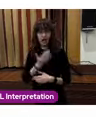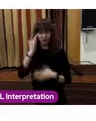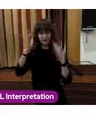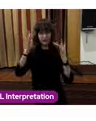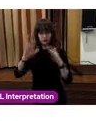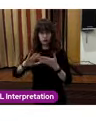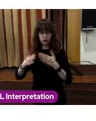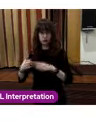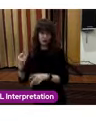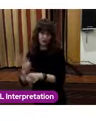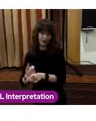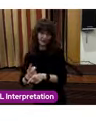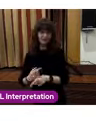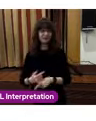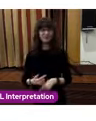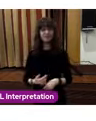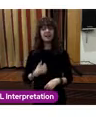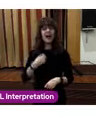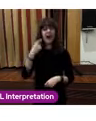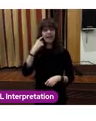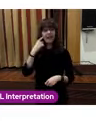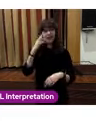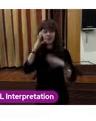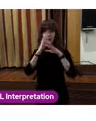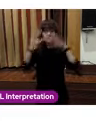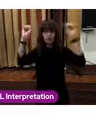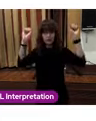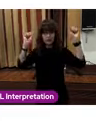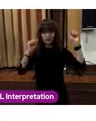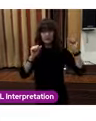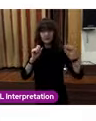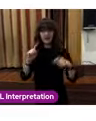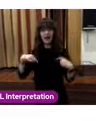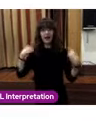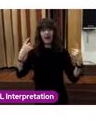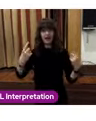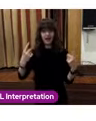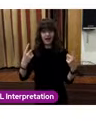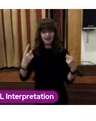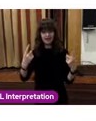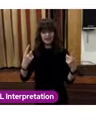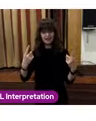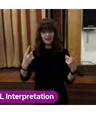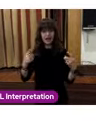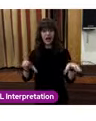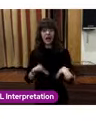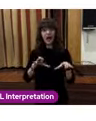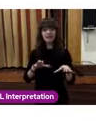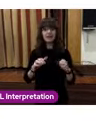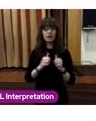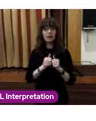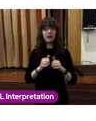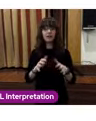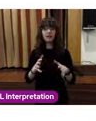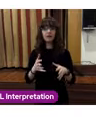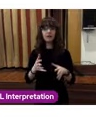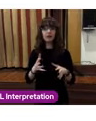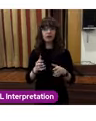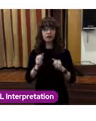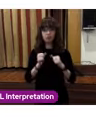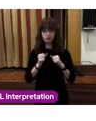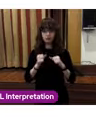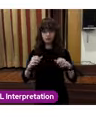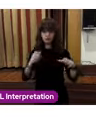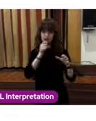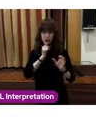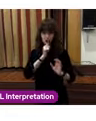has conducted himself with restraint without getting walked over. And that's a very fine line